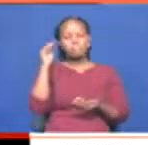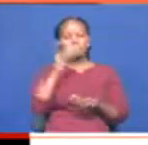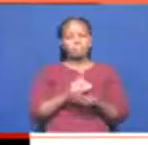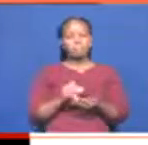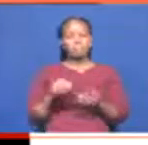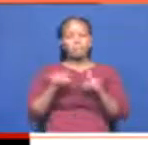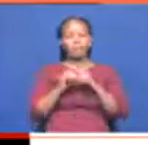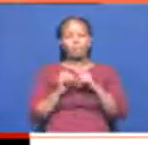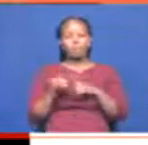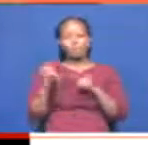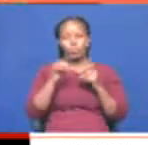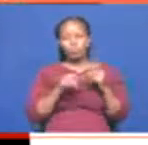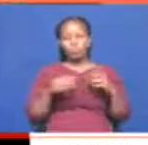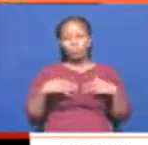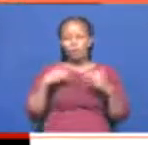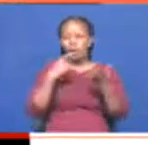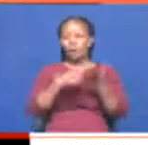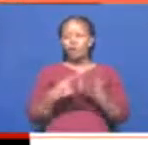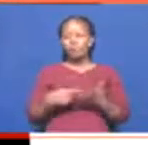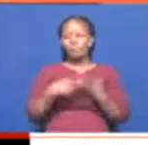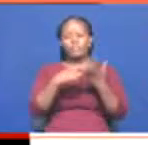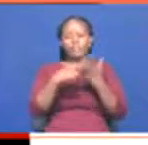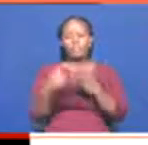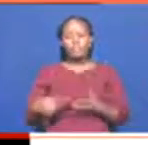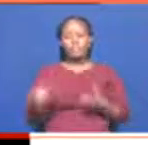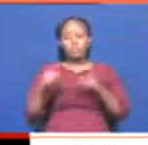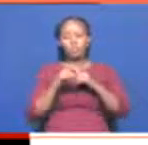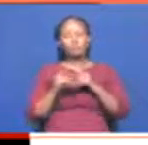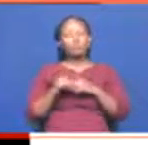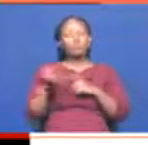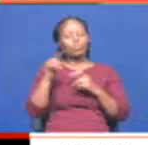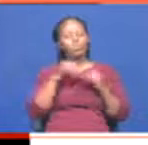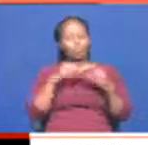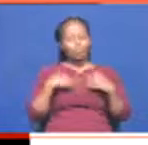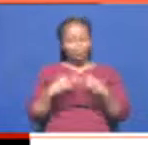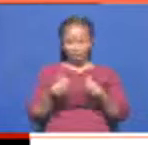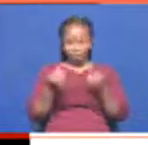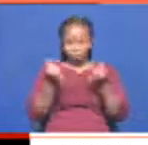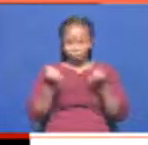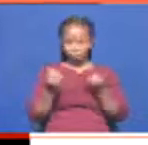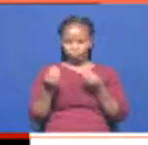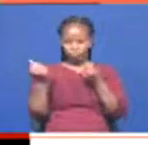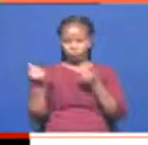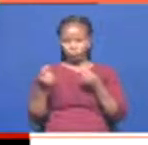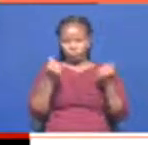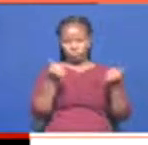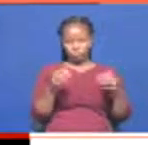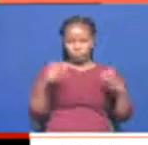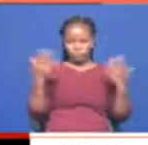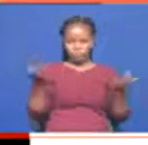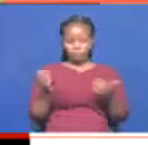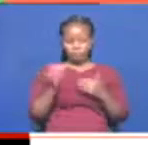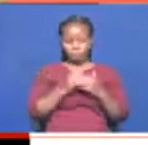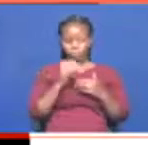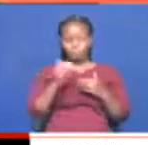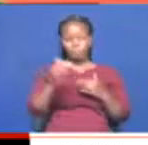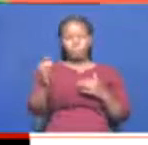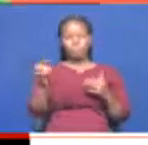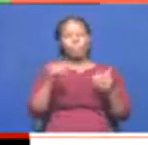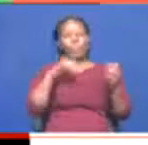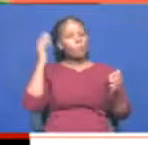this convention, and we shall come with some solutions on how to handle that. And we believe that the